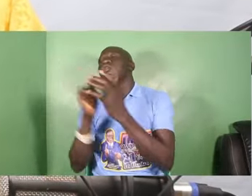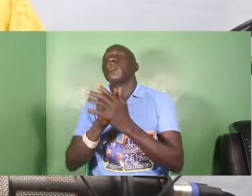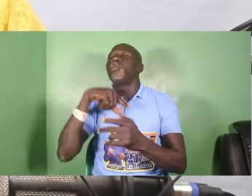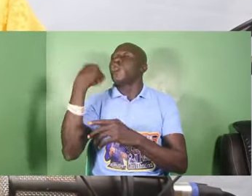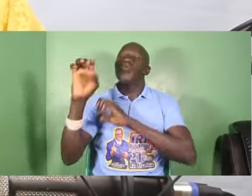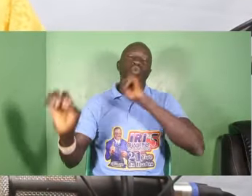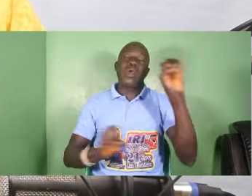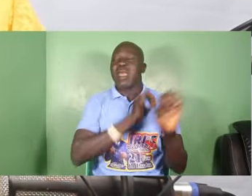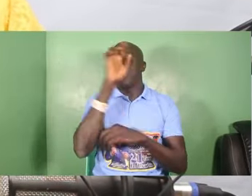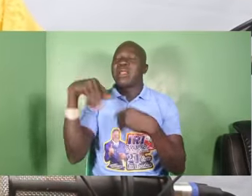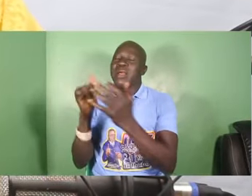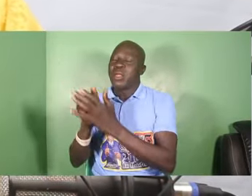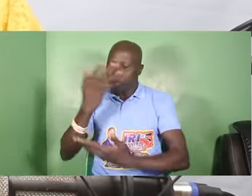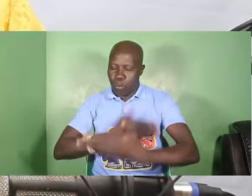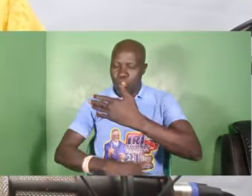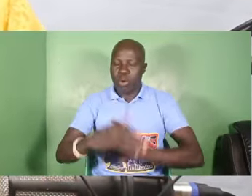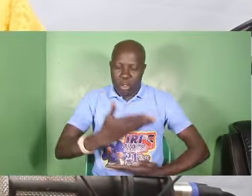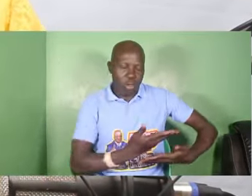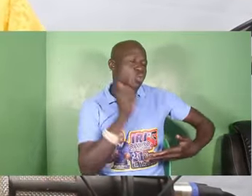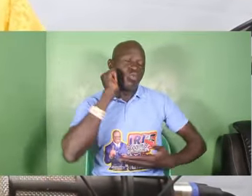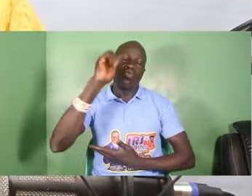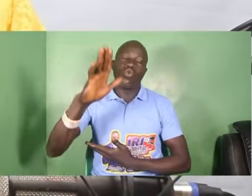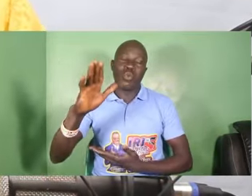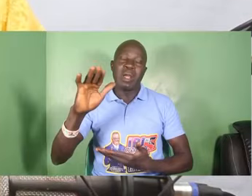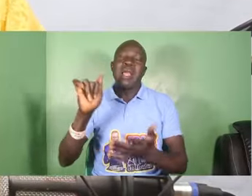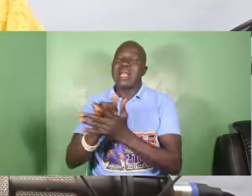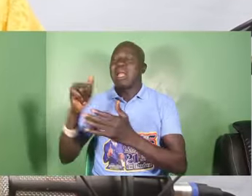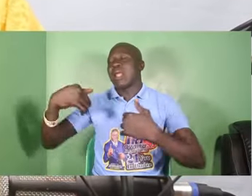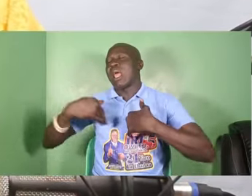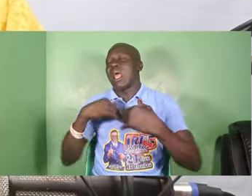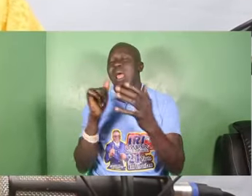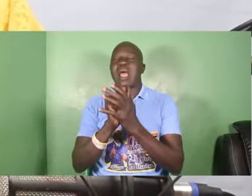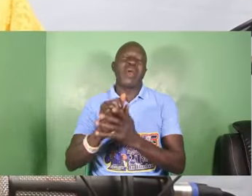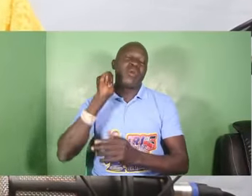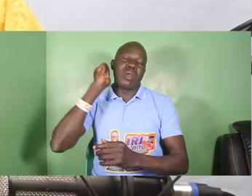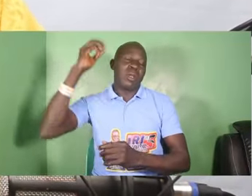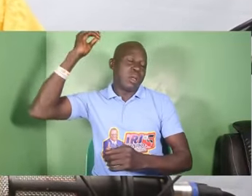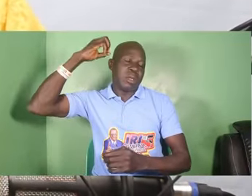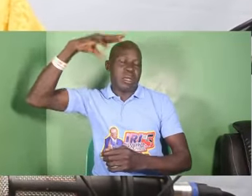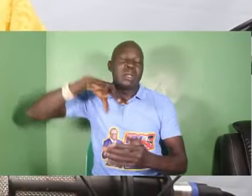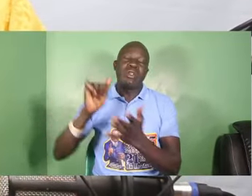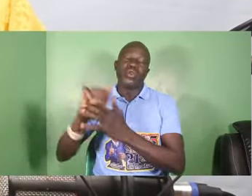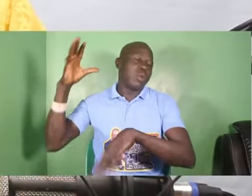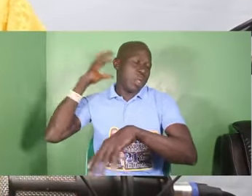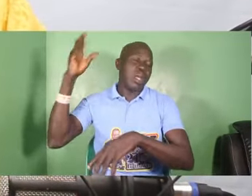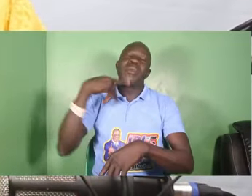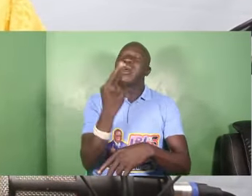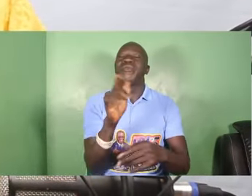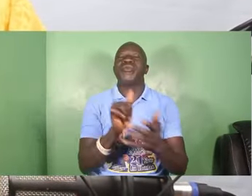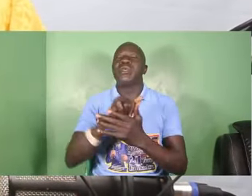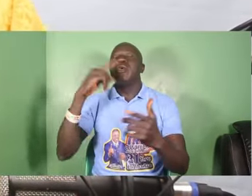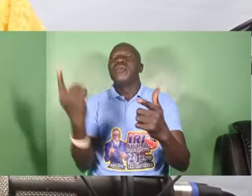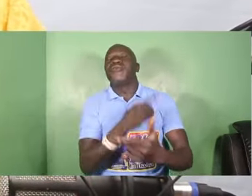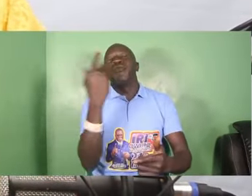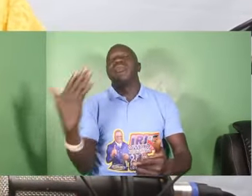ba binu obirin. For everyone that was delivered through woman. To ba ni oro fe ati gbo ohun mi. That have the grace to ache into my voice. Ohun